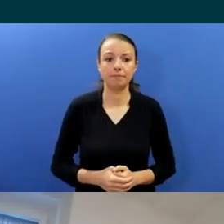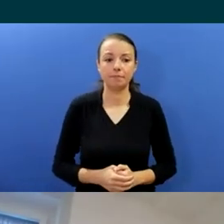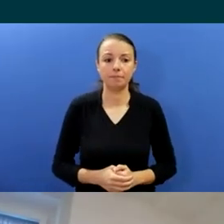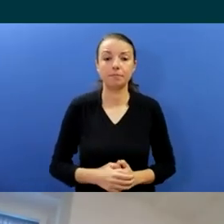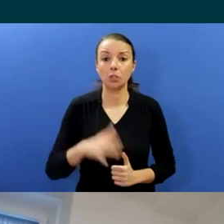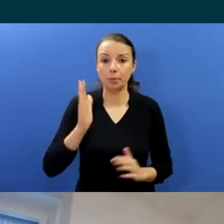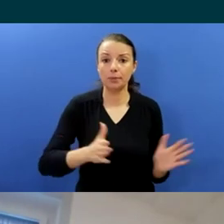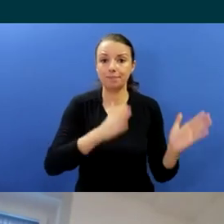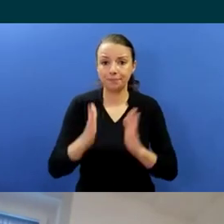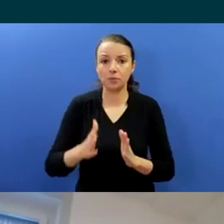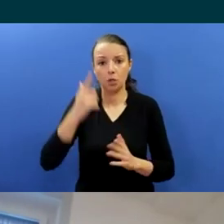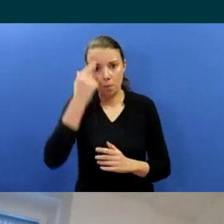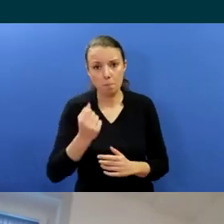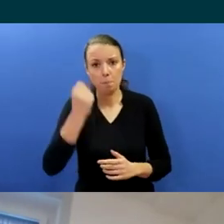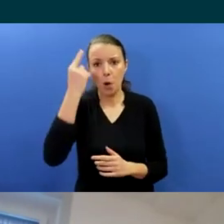platform. Werner